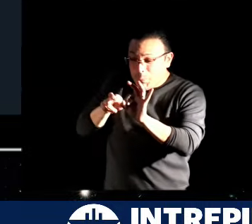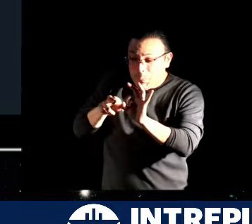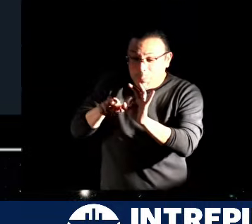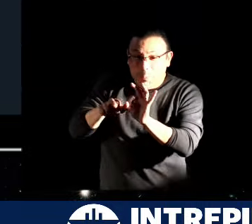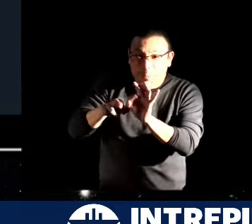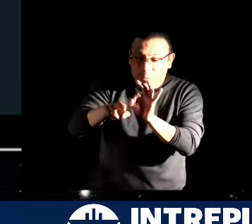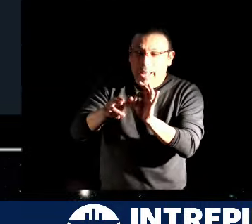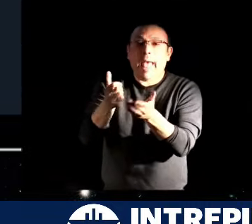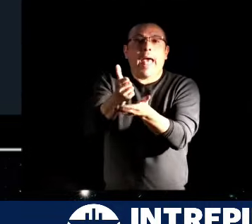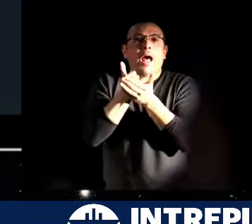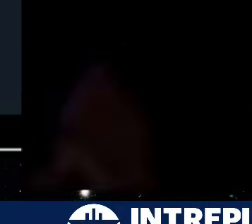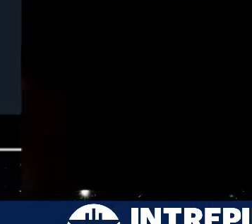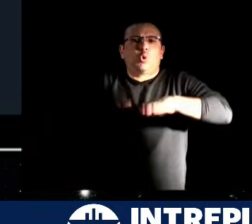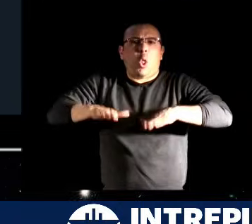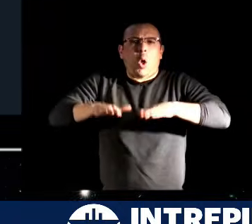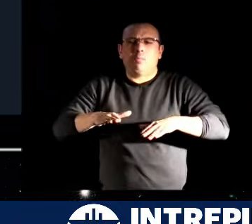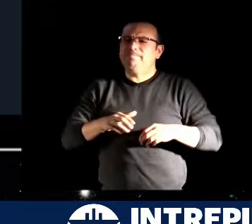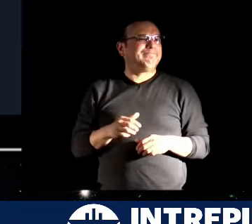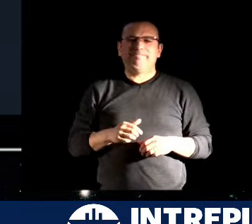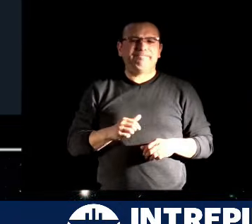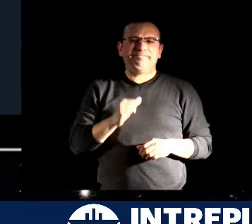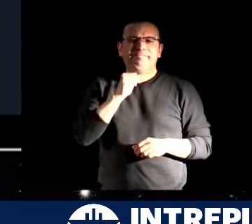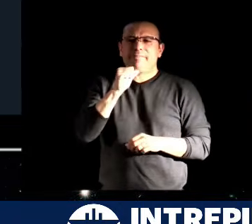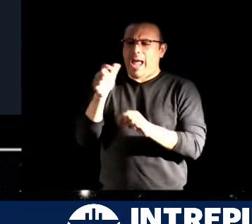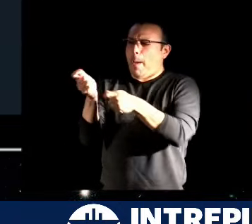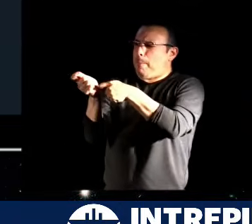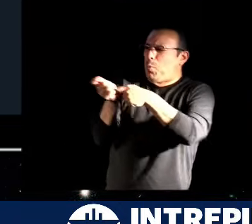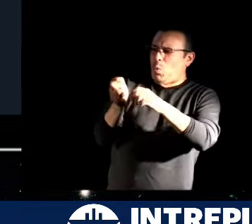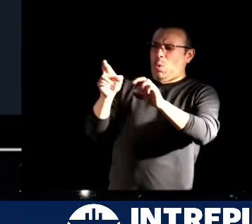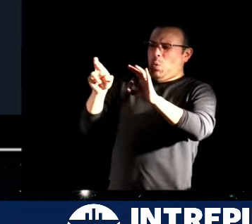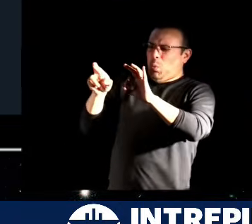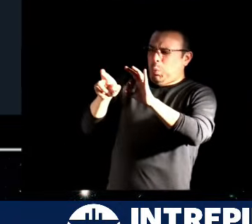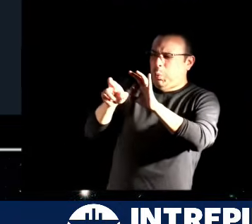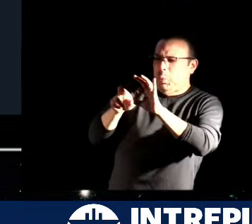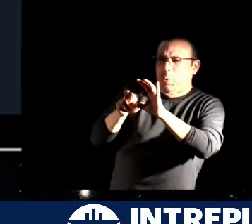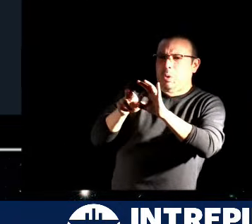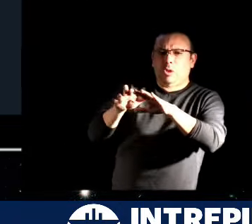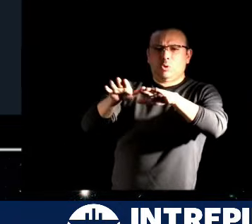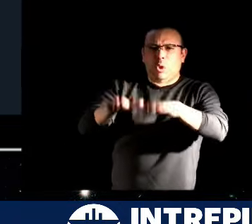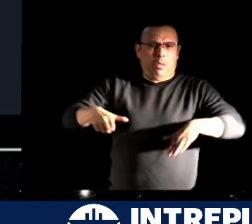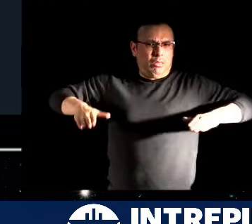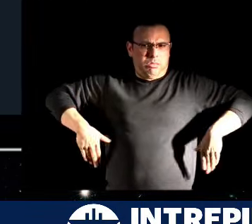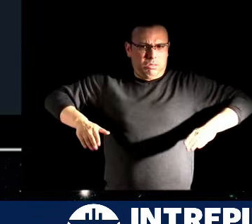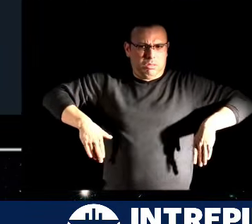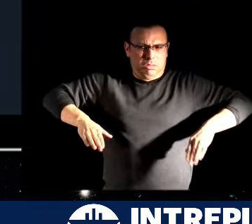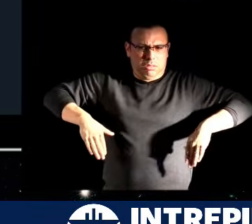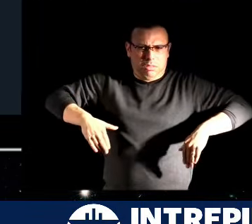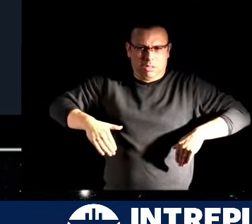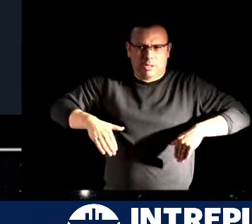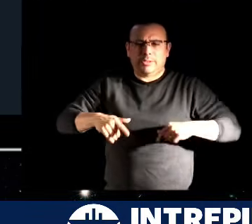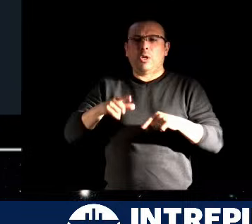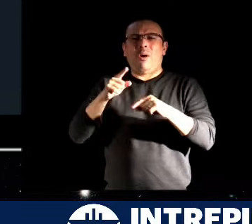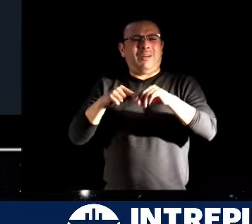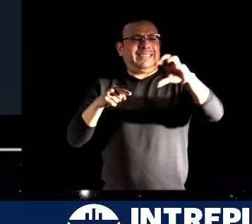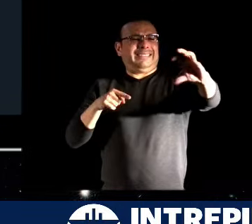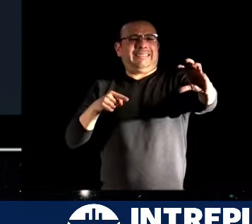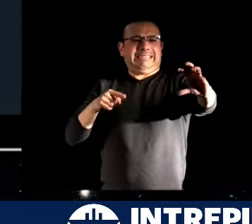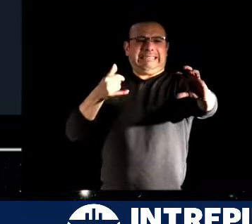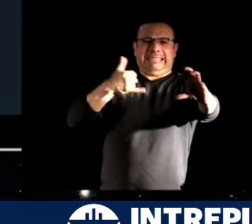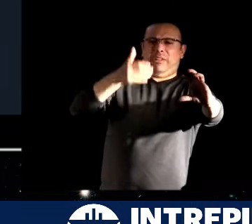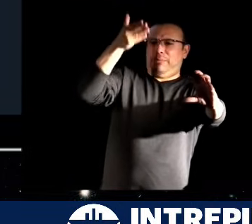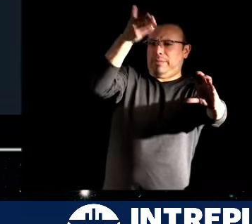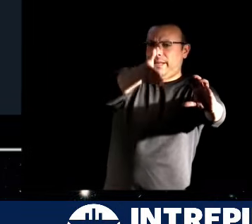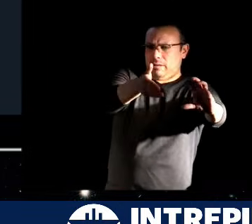down. And so maybe you don't really get that close to the sun. Okay, that's one option. Whoops, I thought there was two